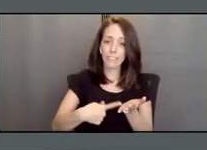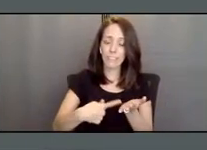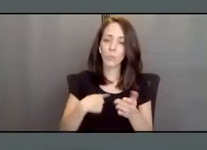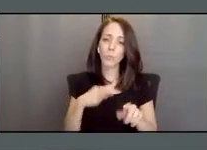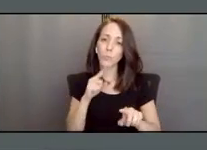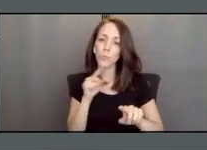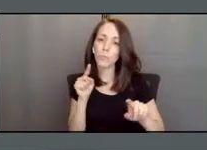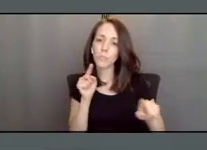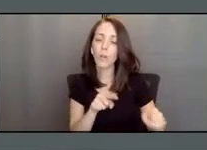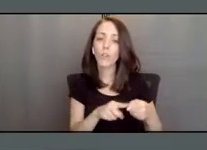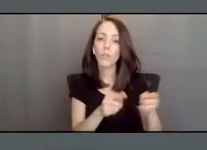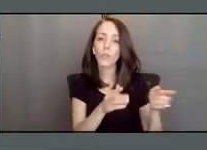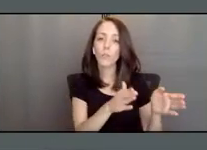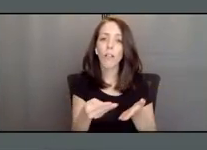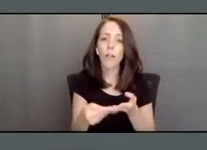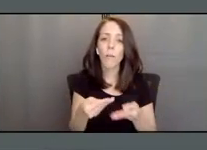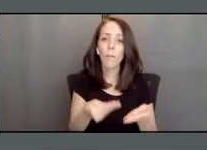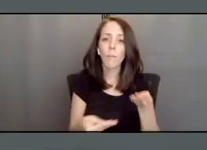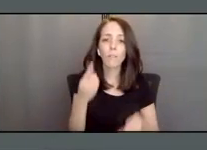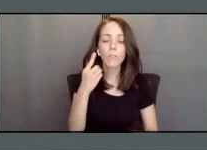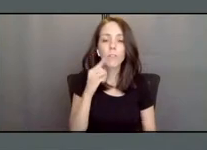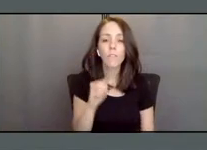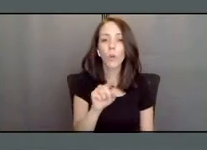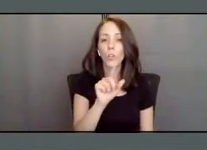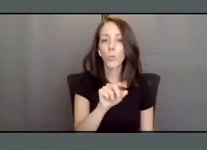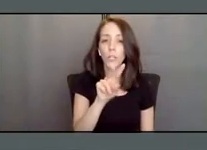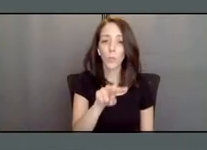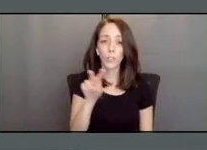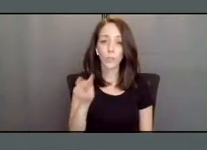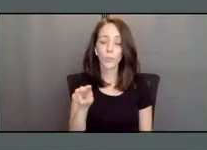22. Next slide.